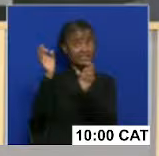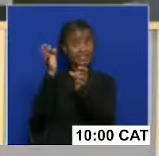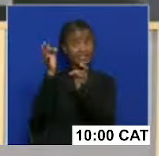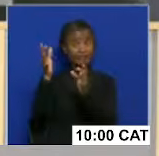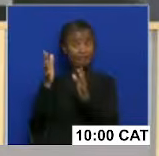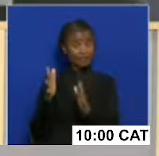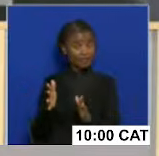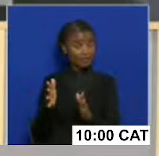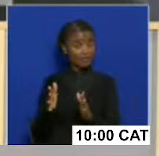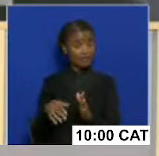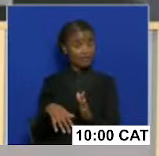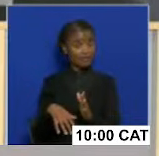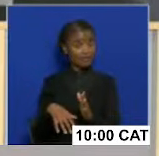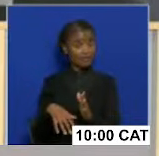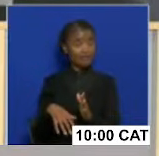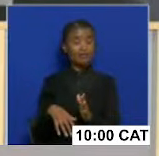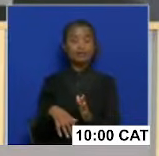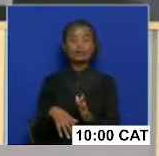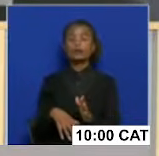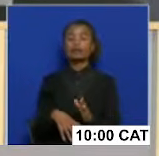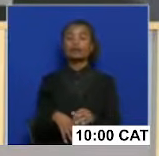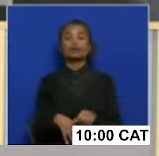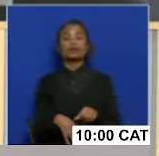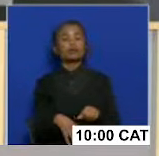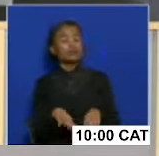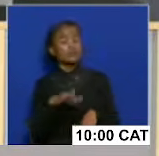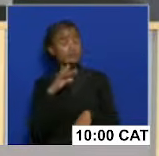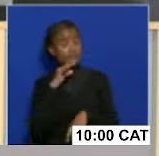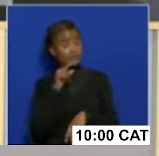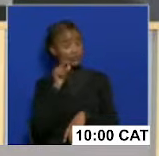not accurate to call the person an informer. Is that what you mean?